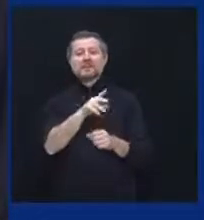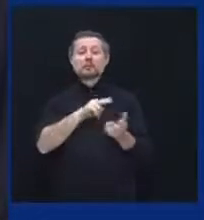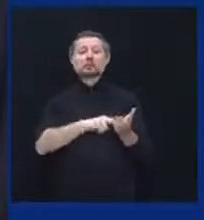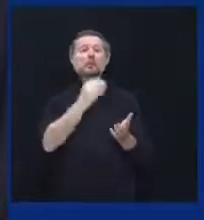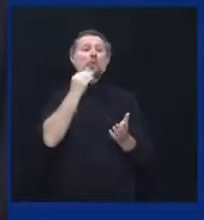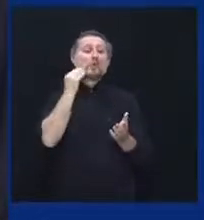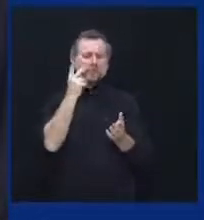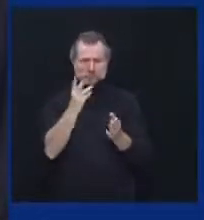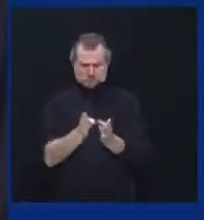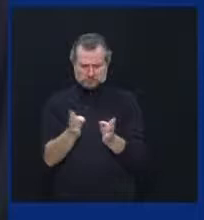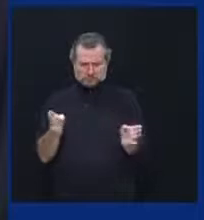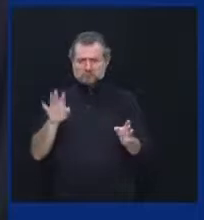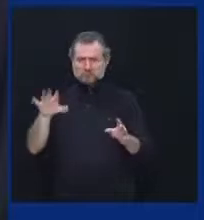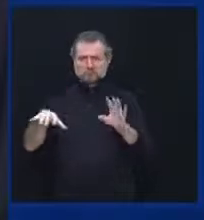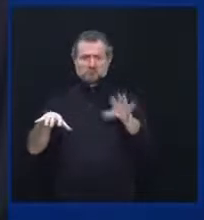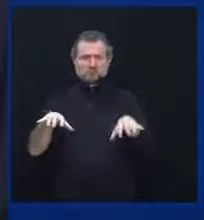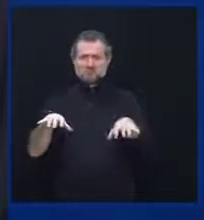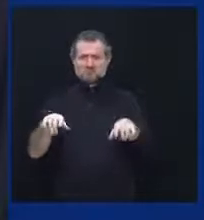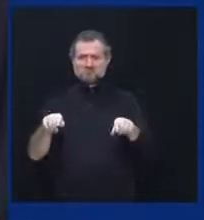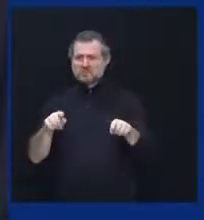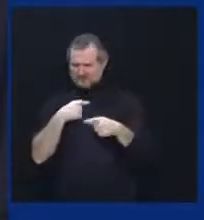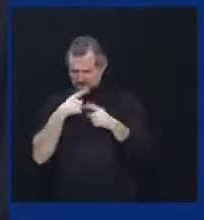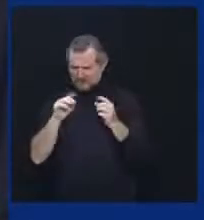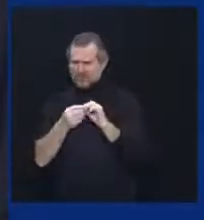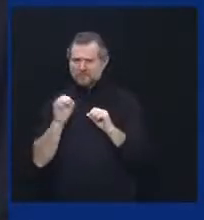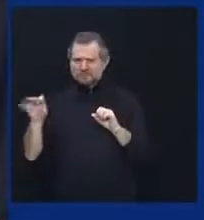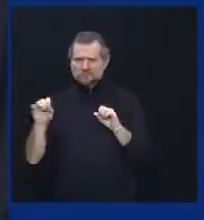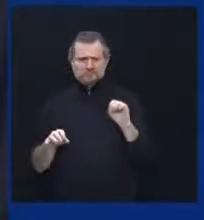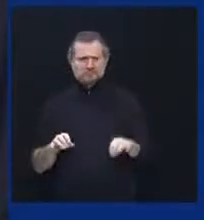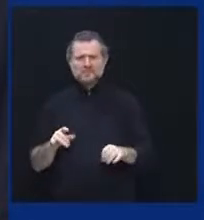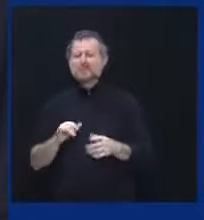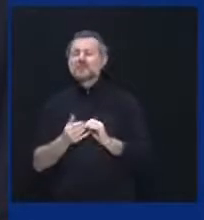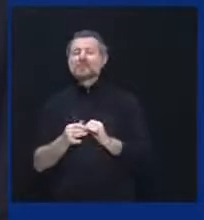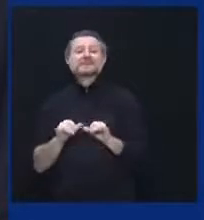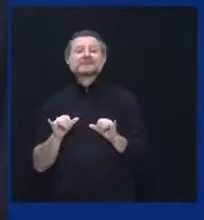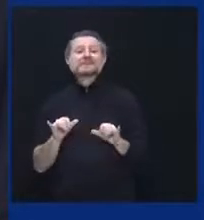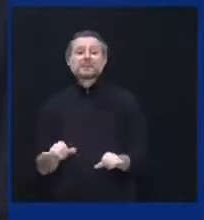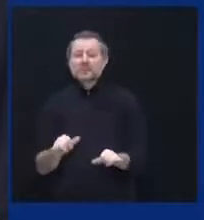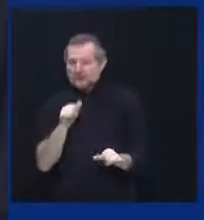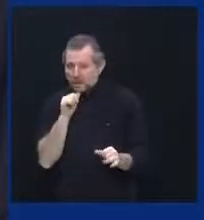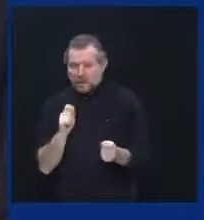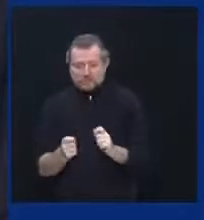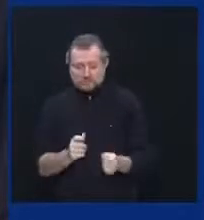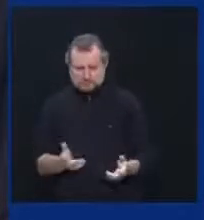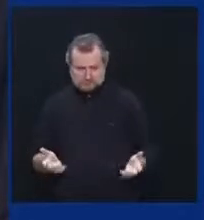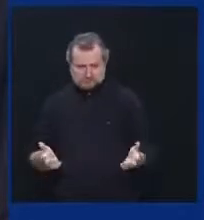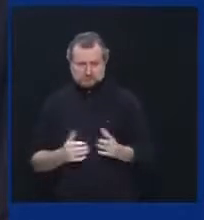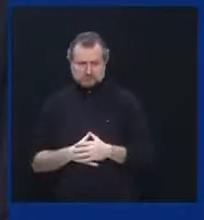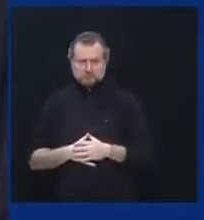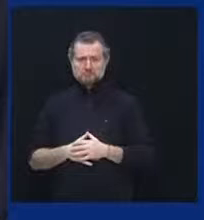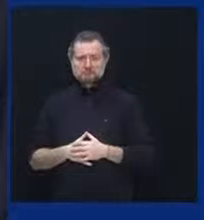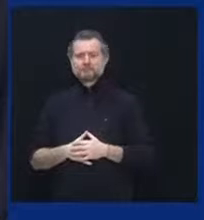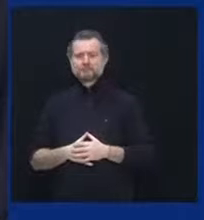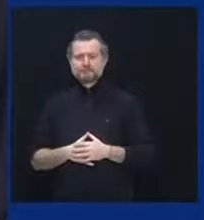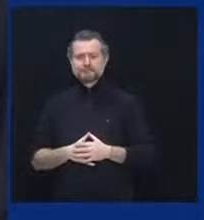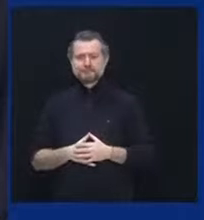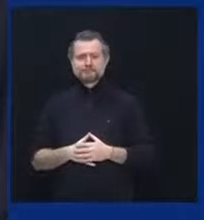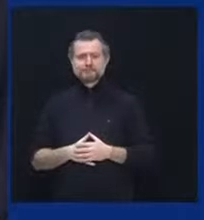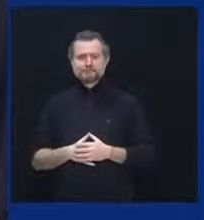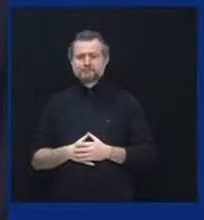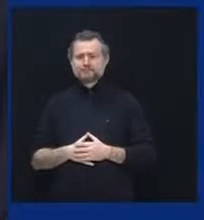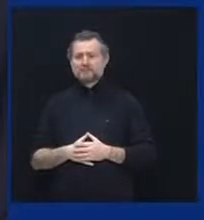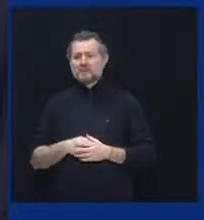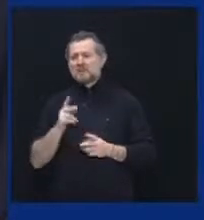homes, release that number stays the same. Well, how about people who